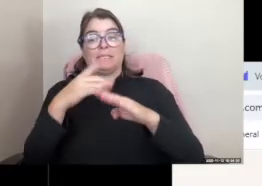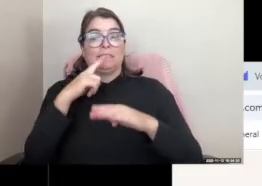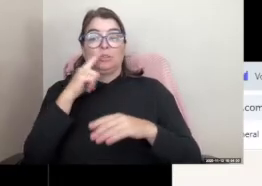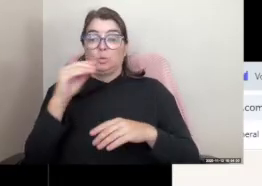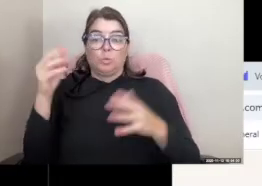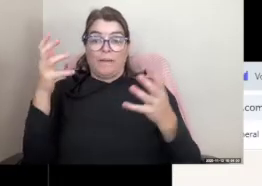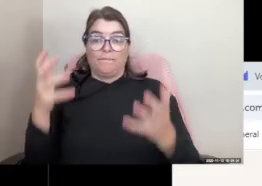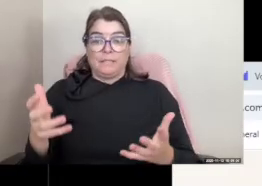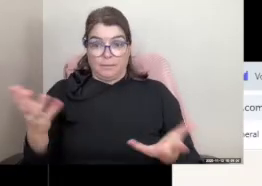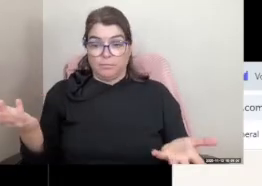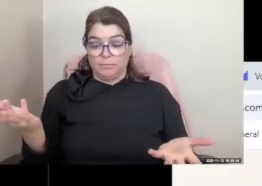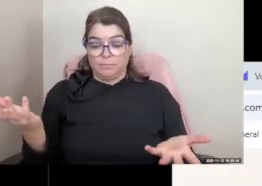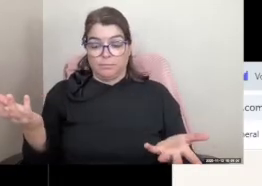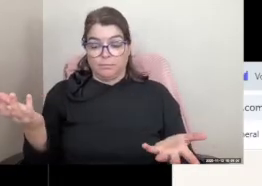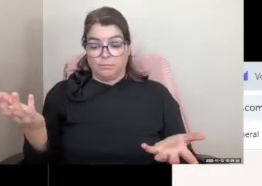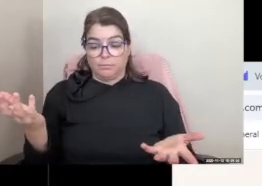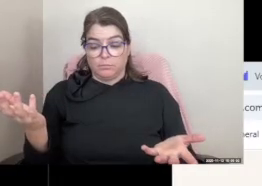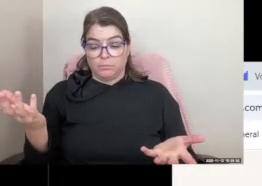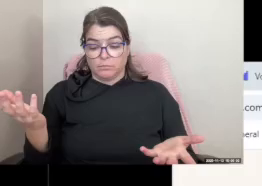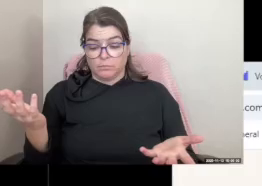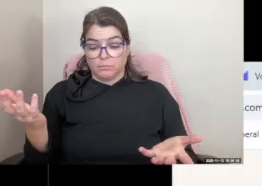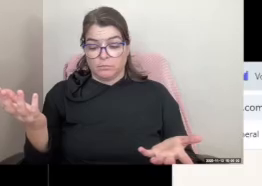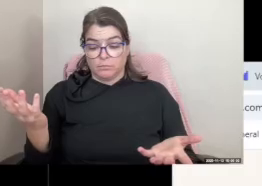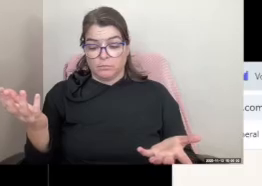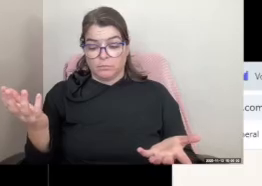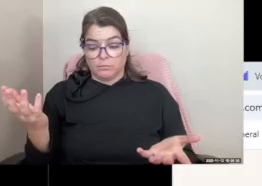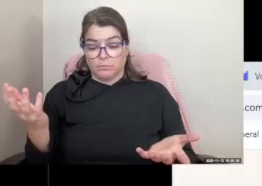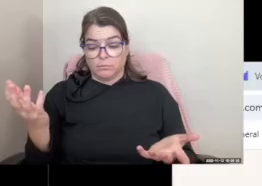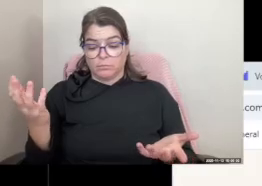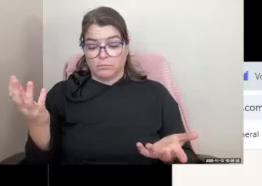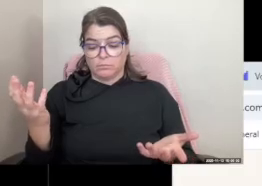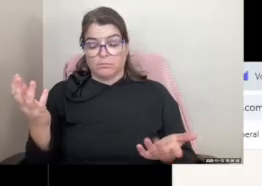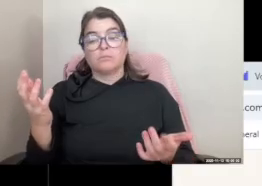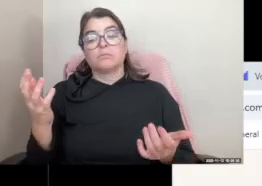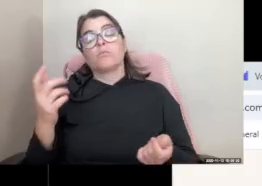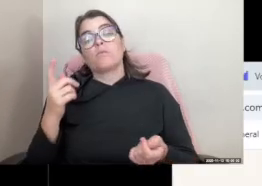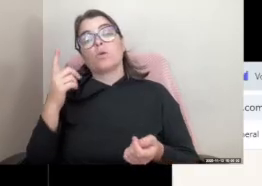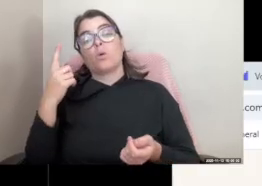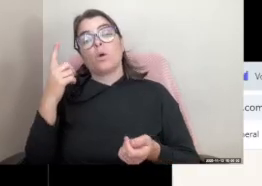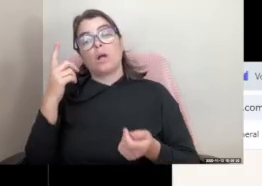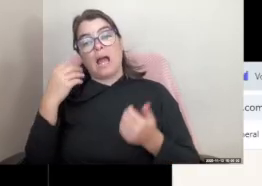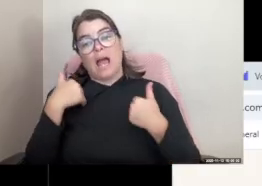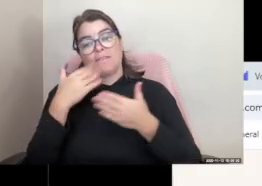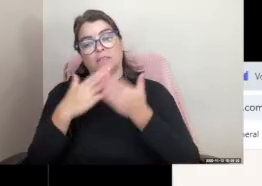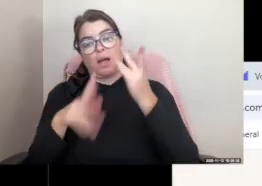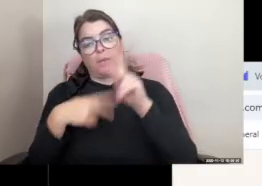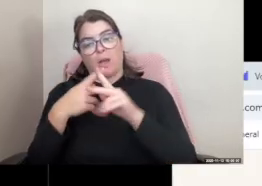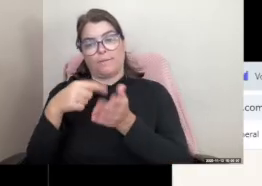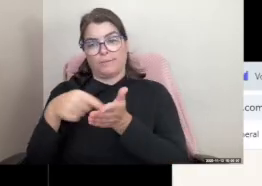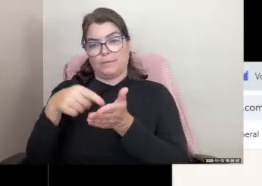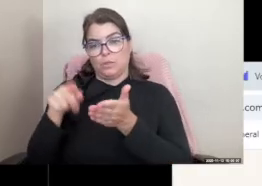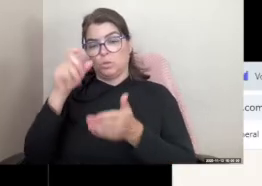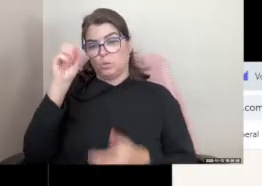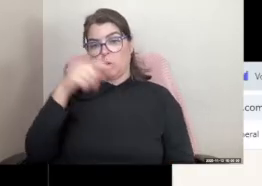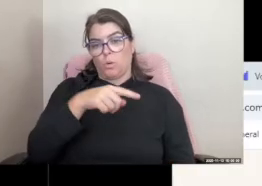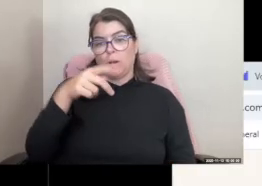to the legislature and said, if somebody's going to adopt EV technology, the current status of